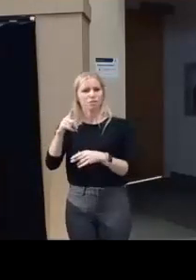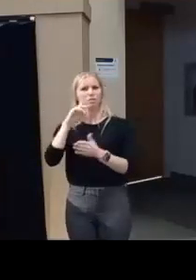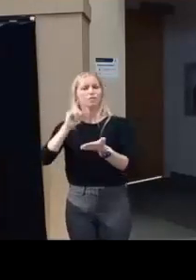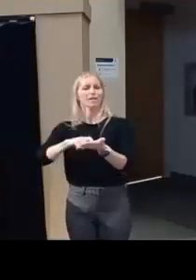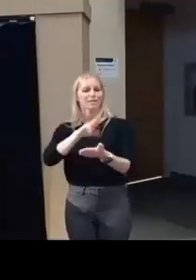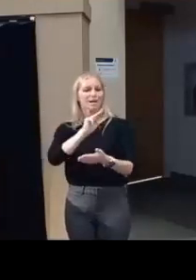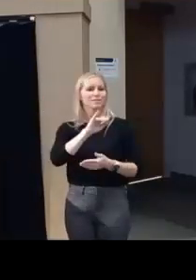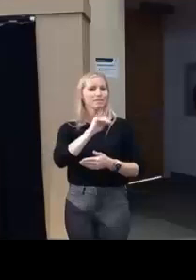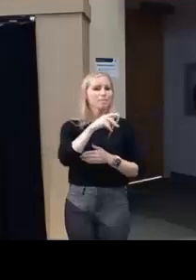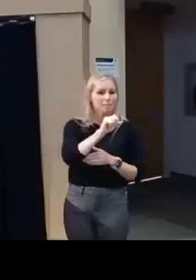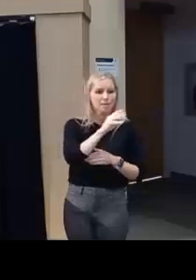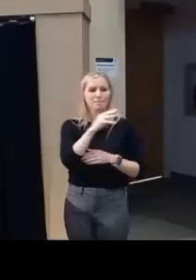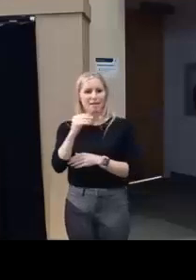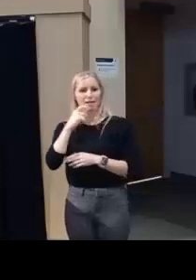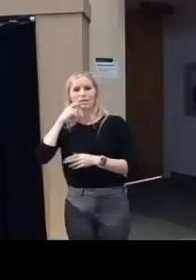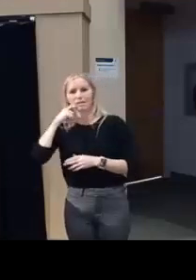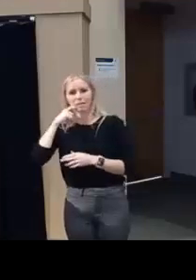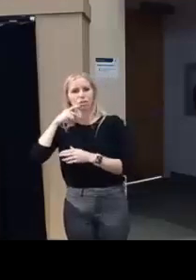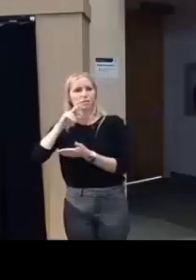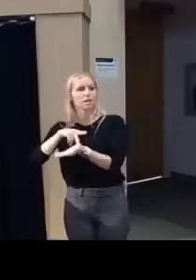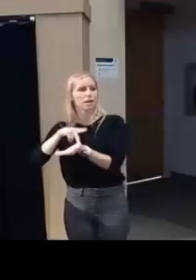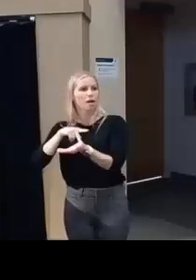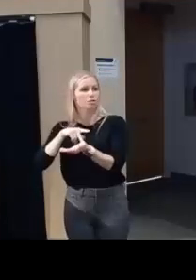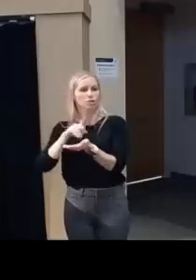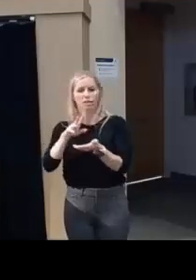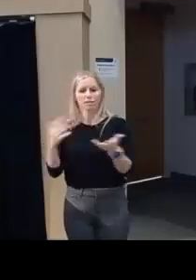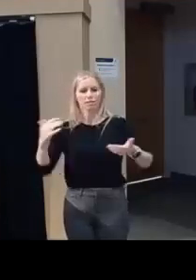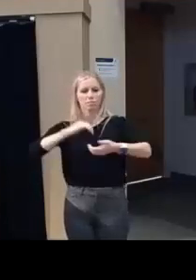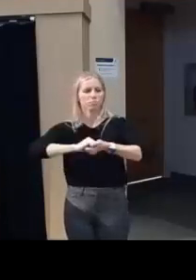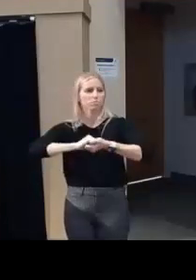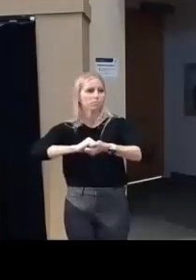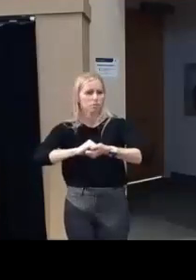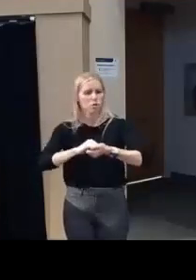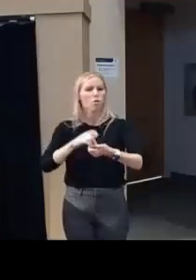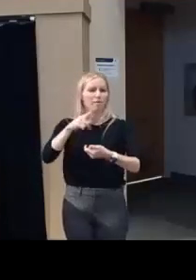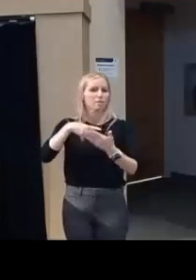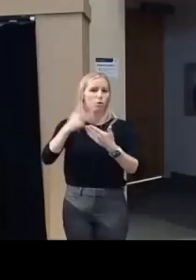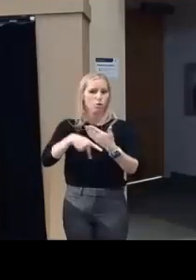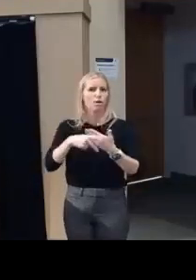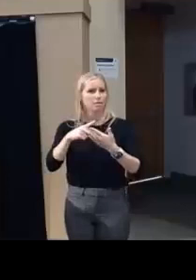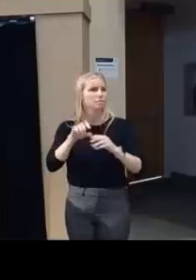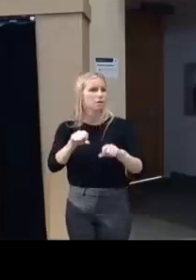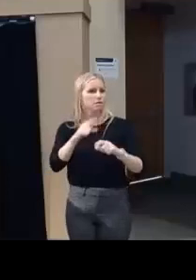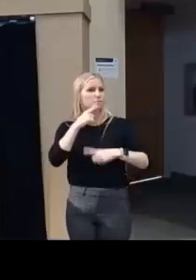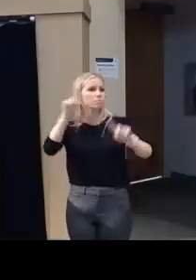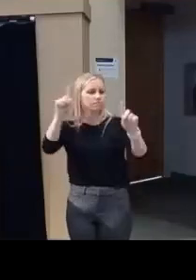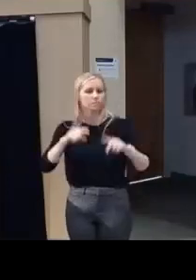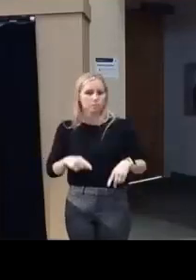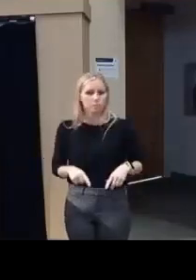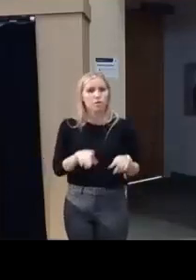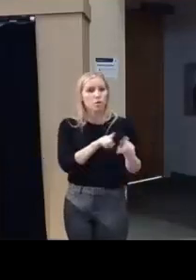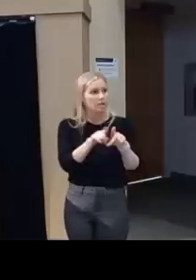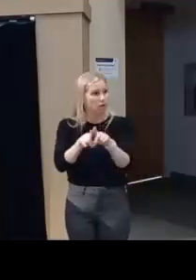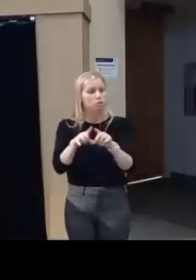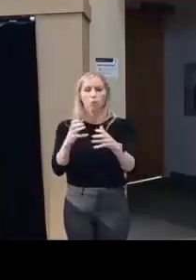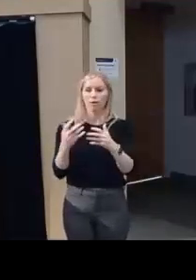this innovative approach a possibility. And one of our ultimate goals is to facilitate patient engagement in substance use